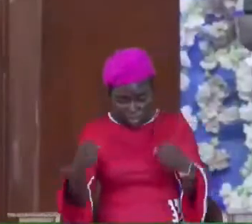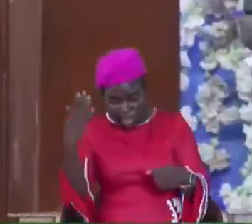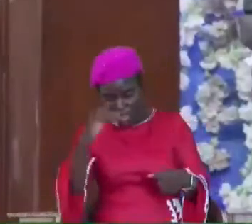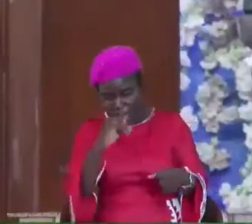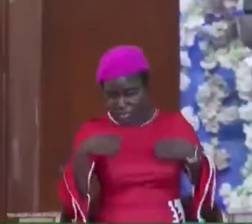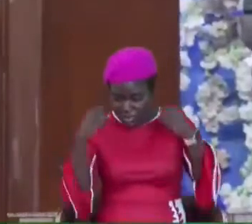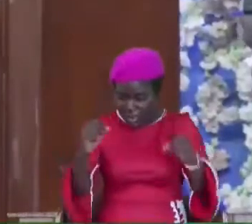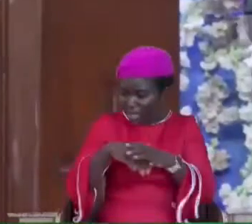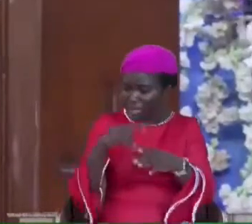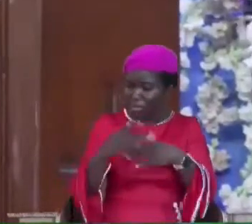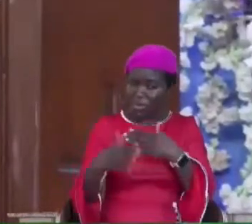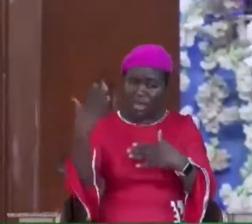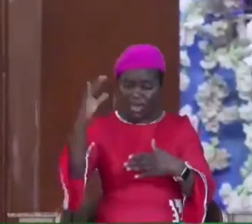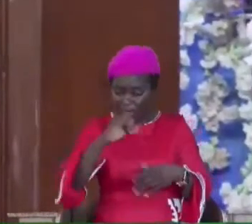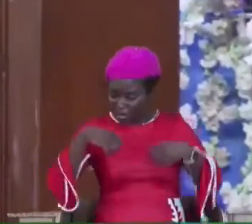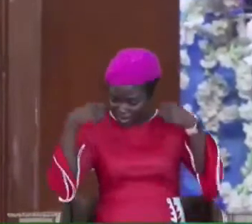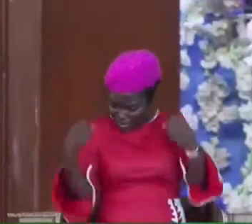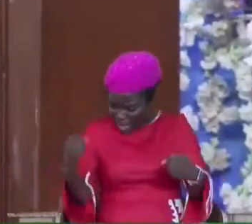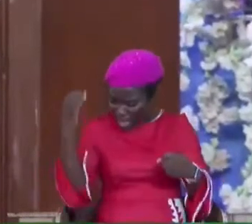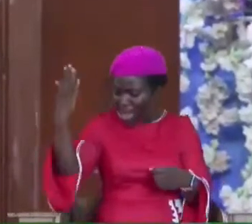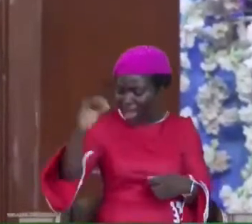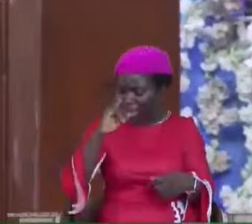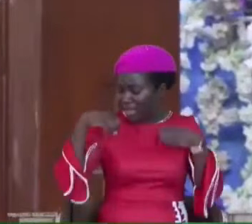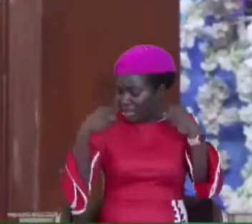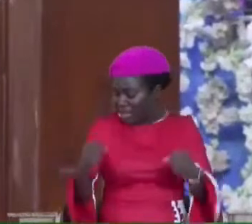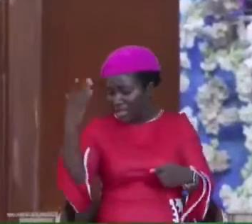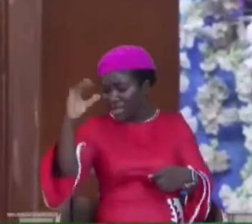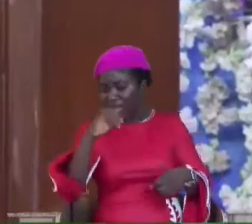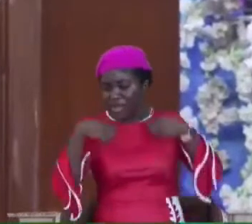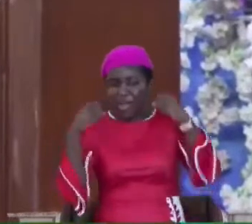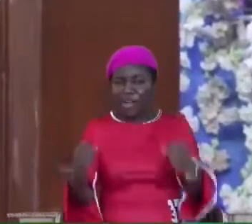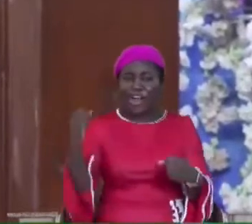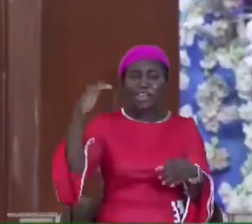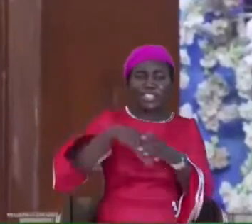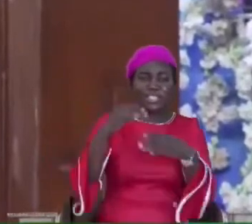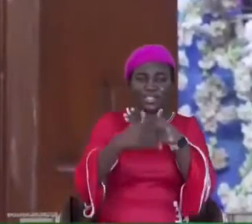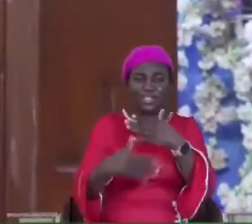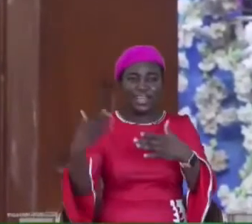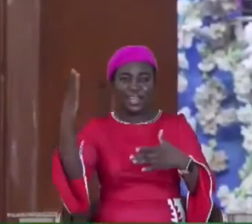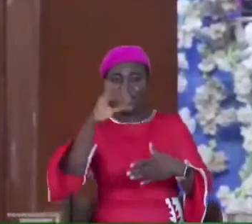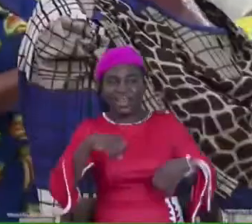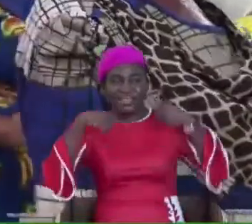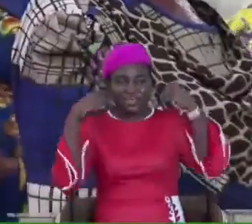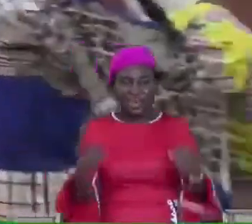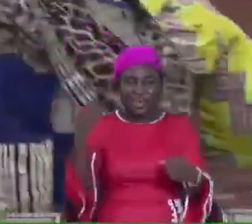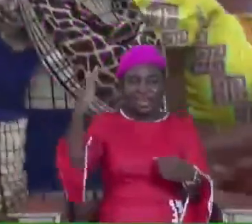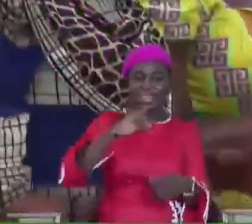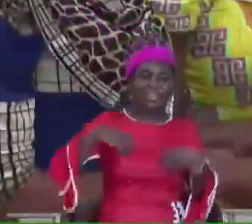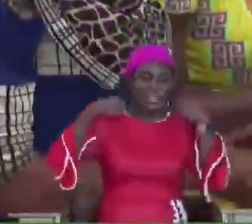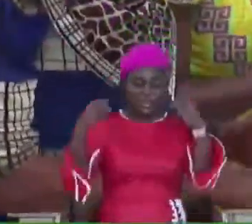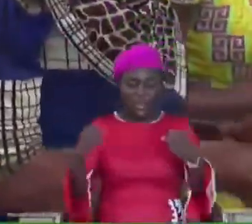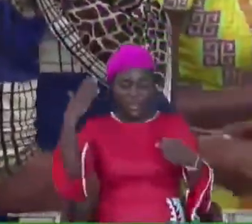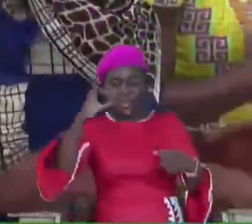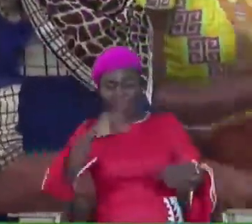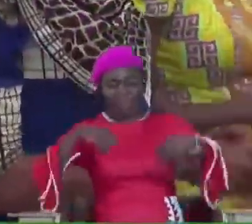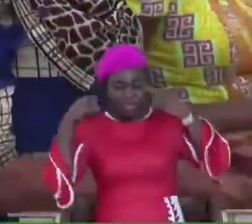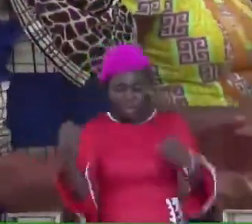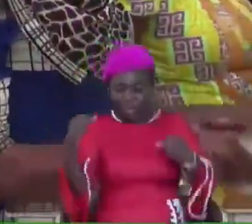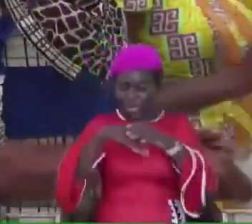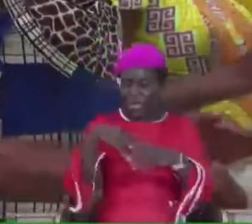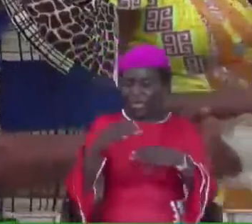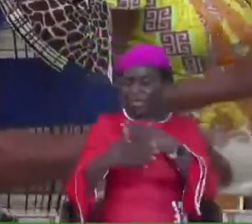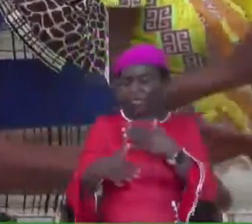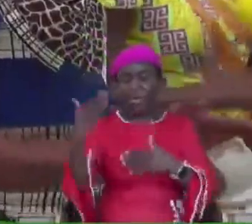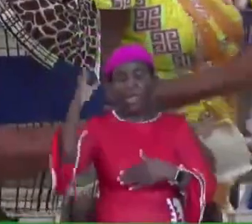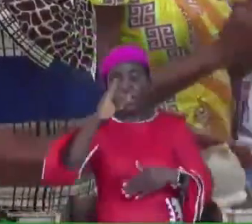power, there is power in the blood. There is power, there is power, there is power in the blood. There is power, there is power, there is